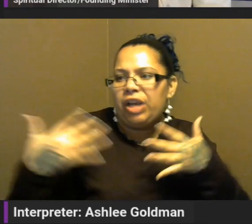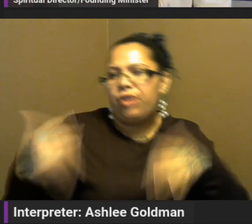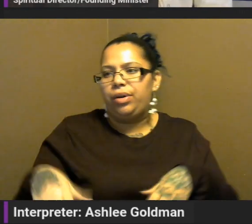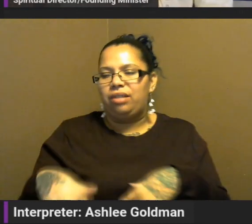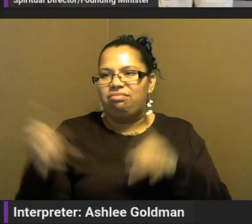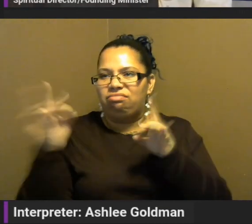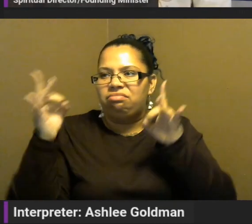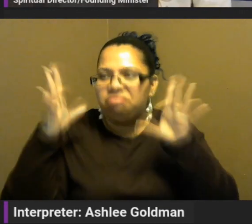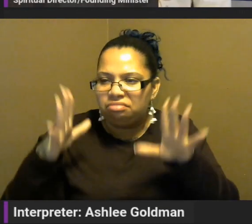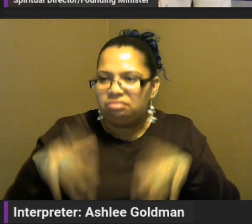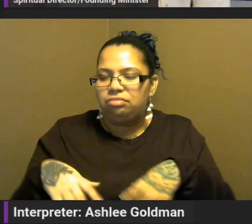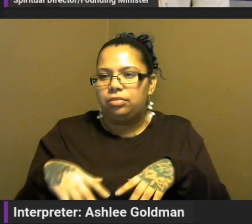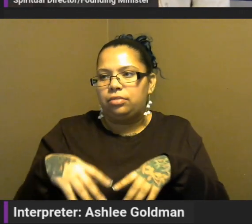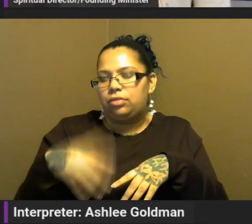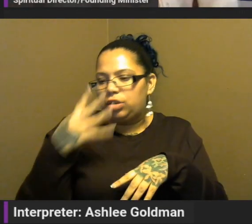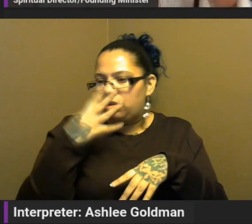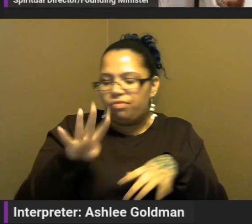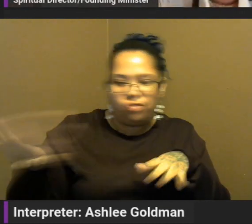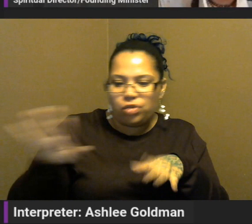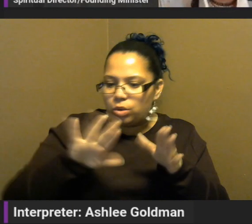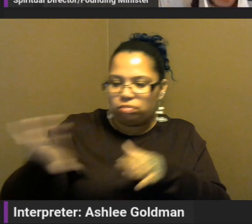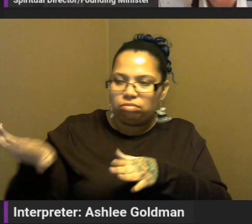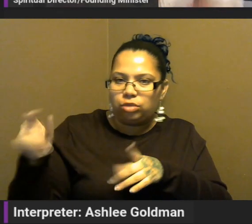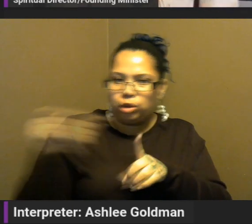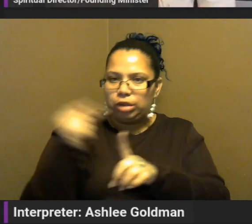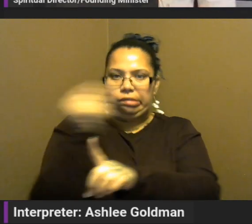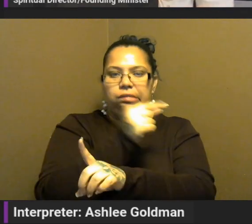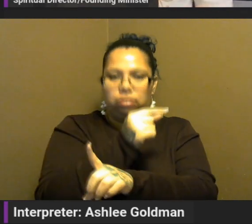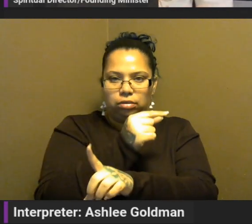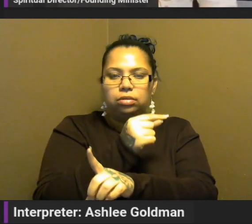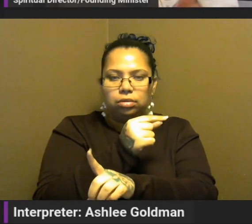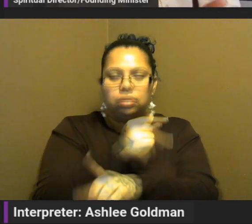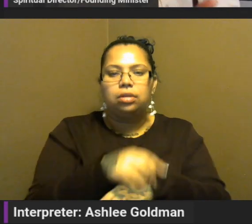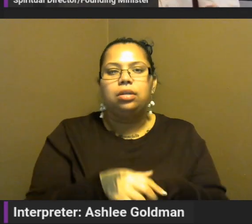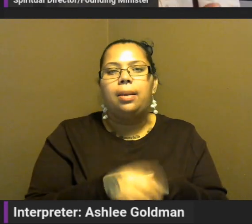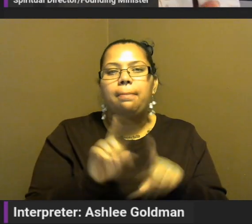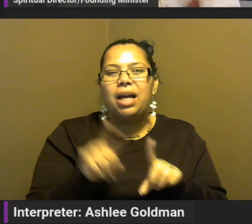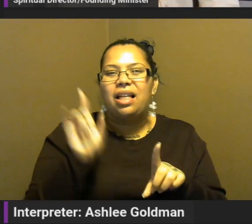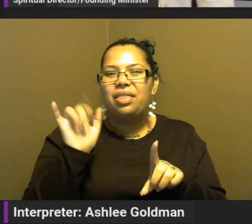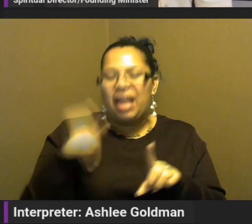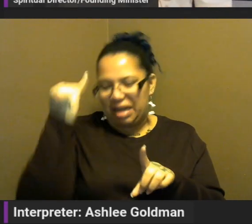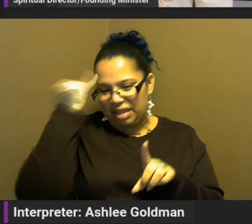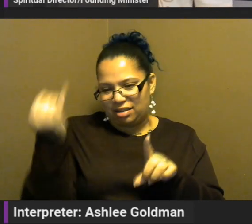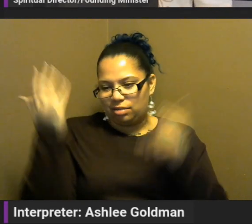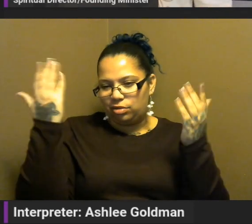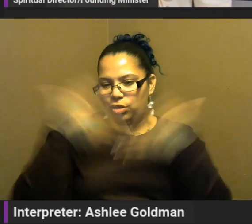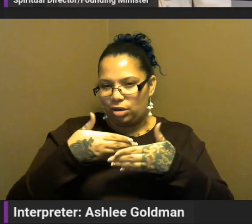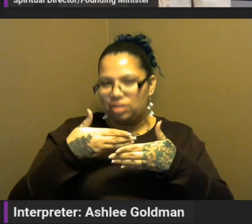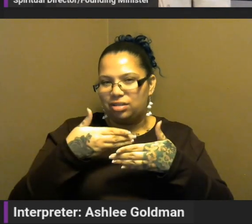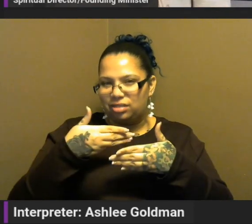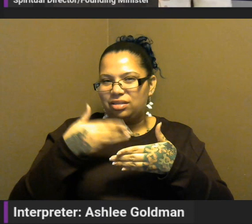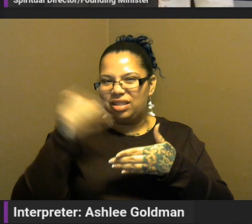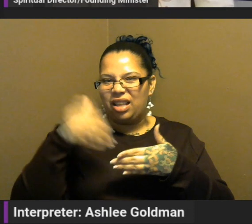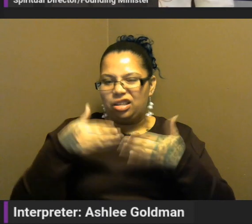And let us understand that that idea of darkness is a generalized and colonized